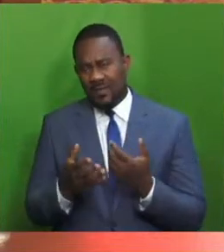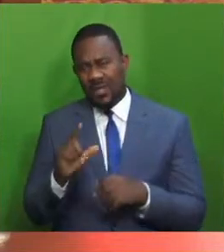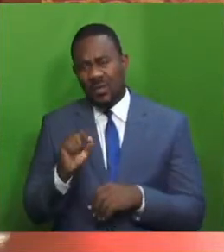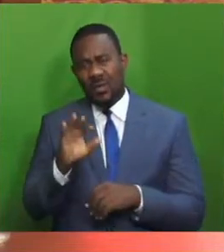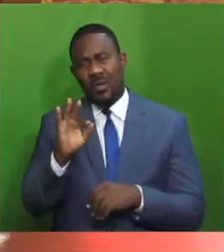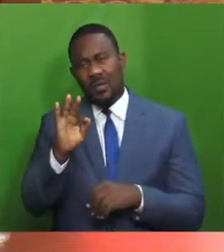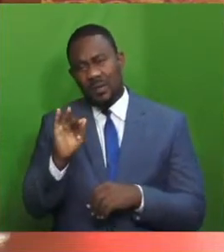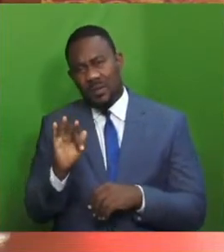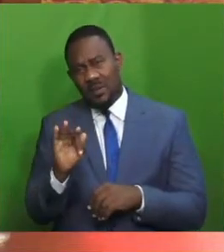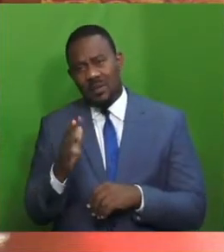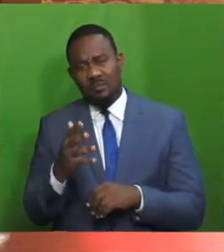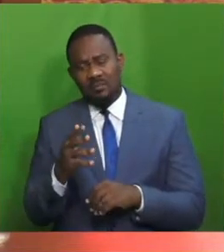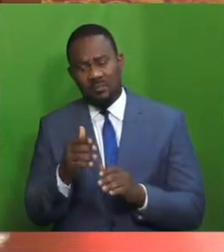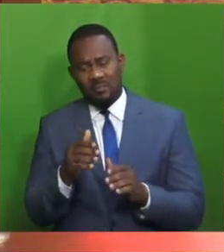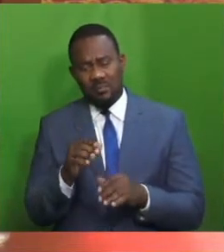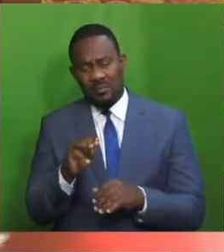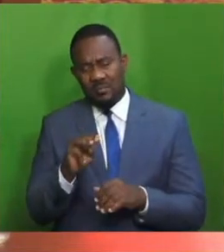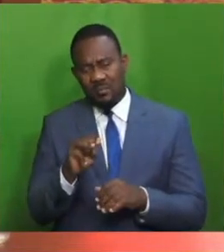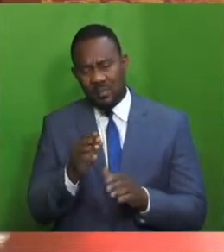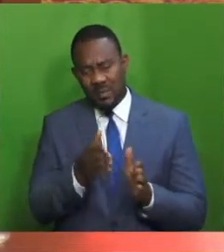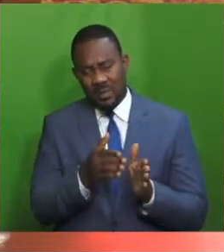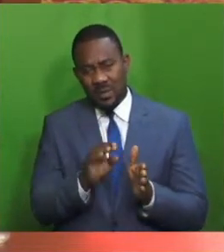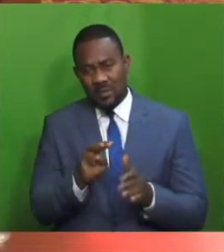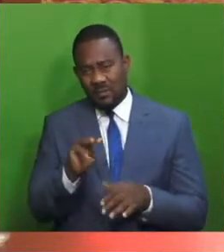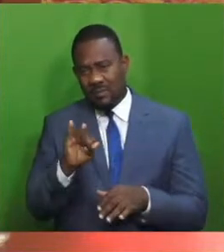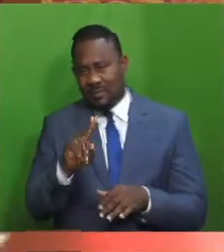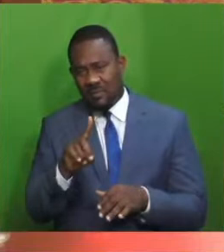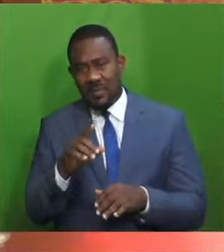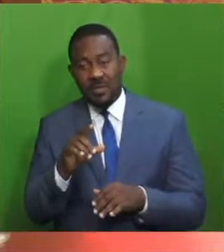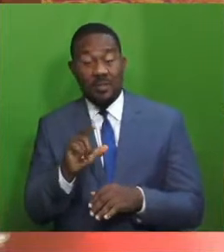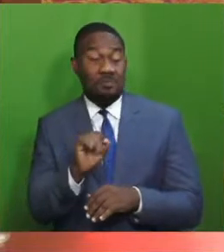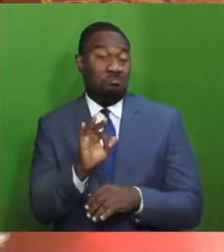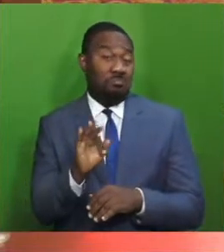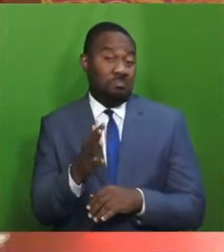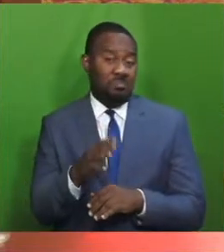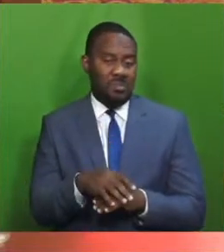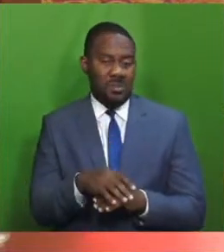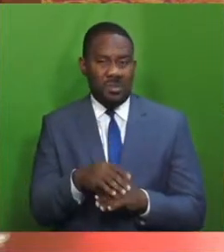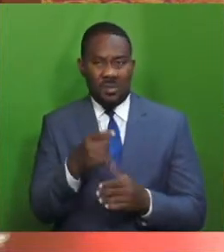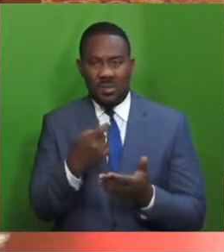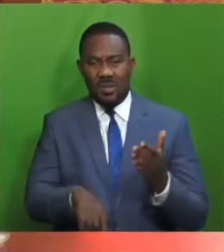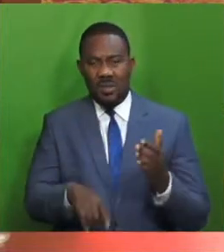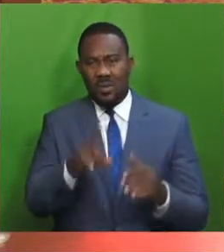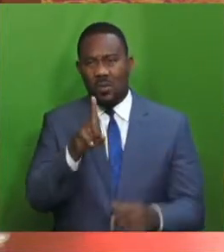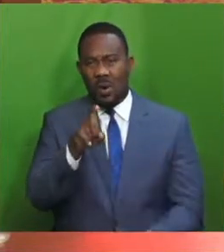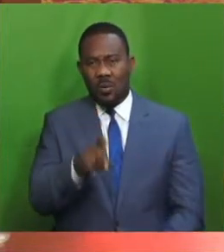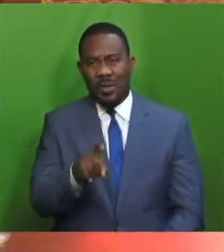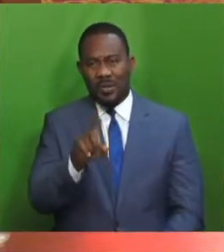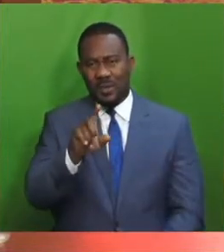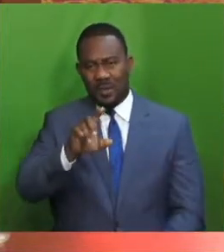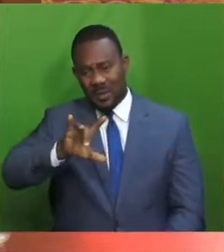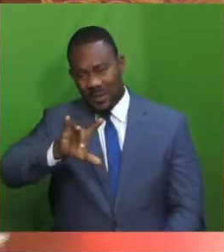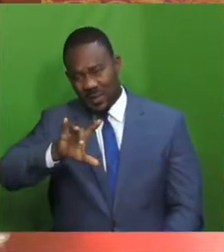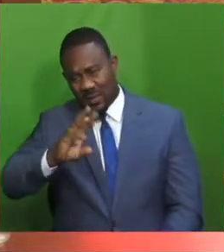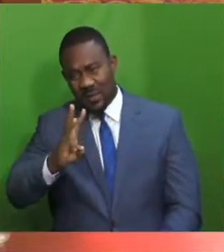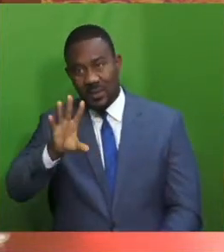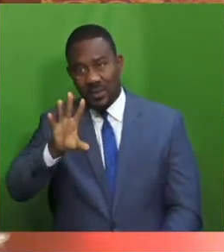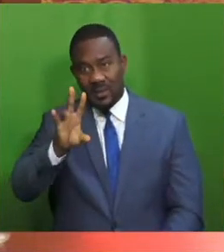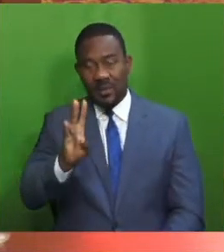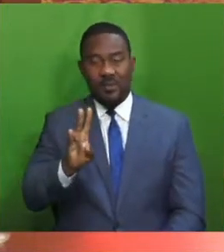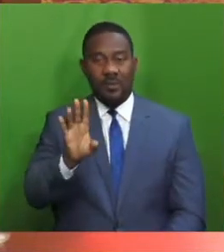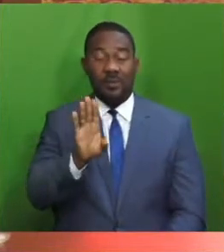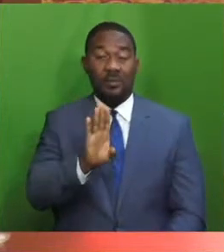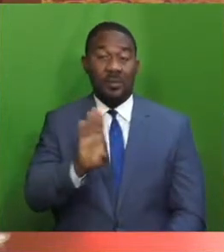by mid-2019 after-tax profits of 1.67 billion or 36%